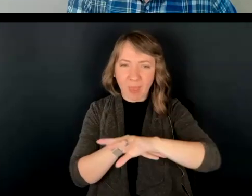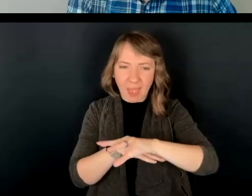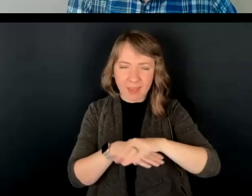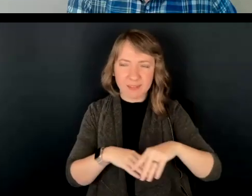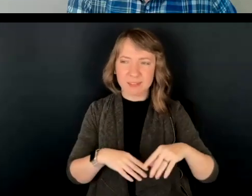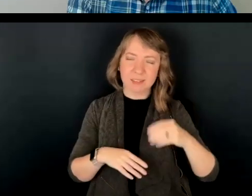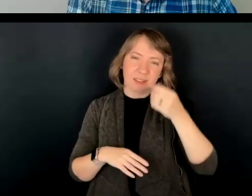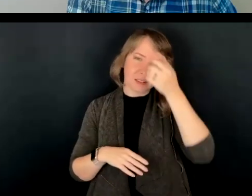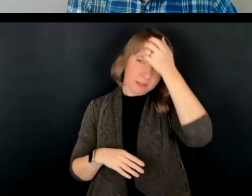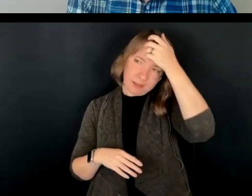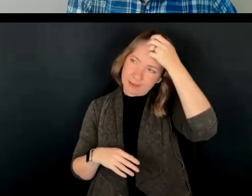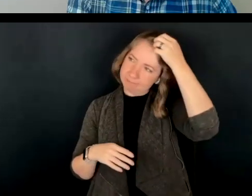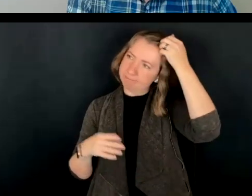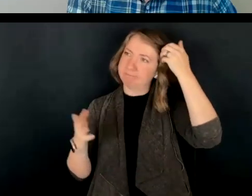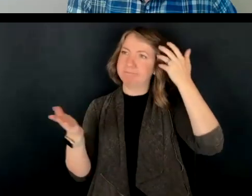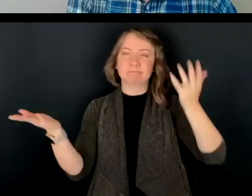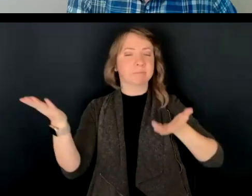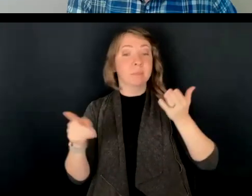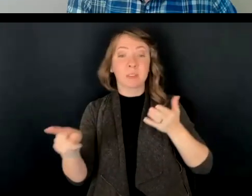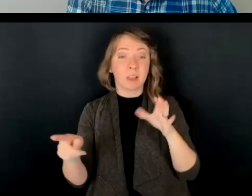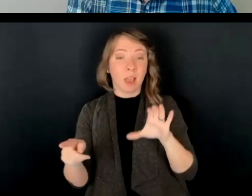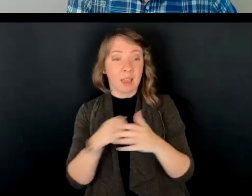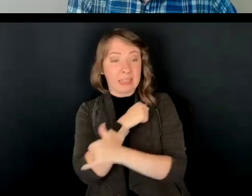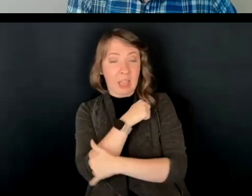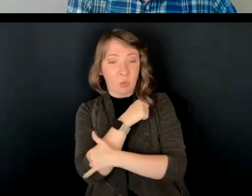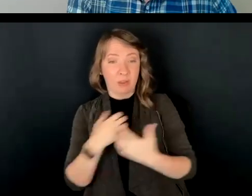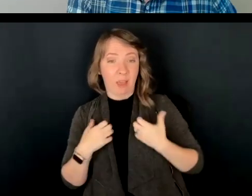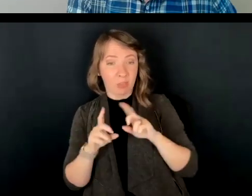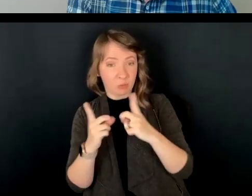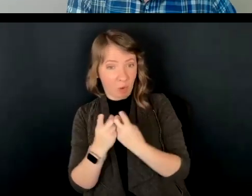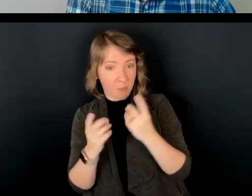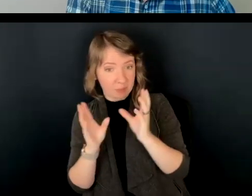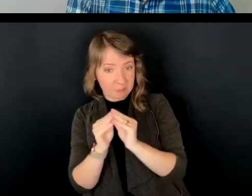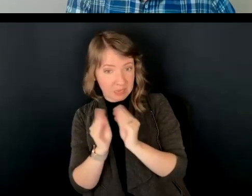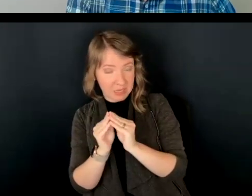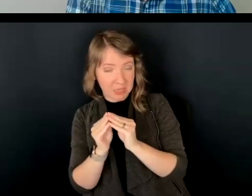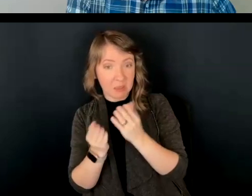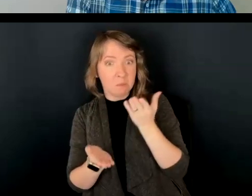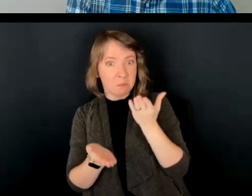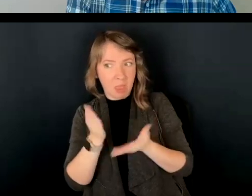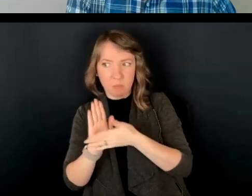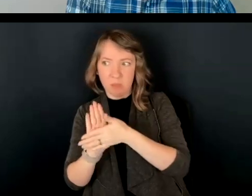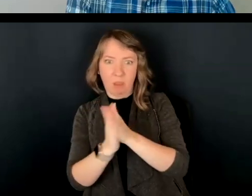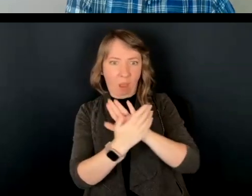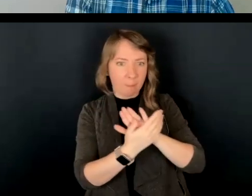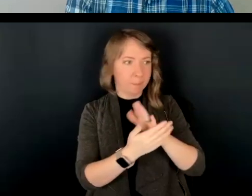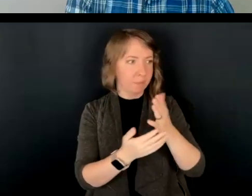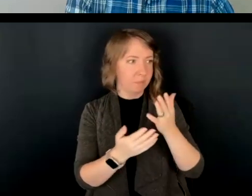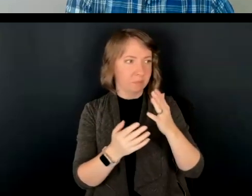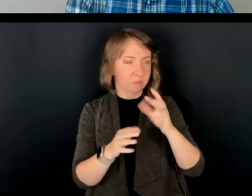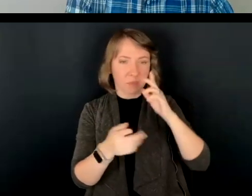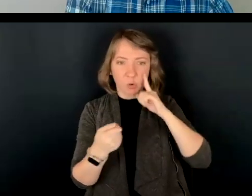a county health department meeting might turn into a region-wide or nationwide agreement for hazardous